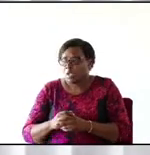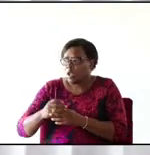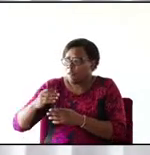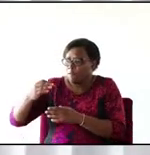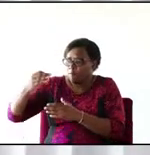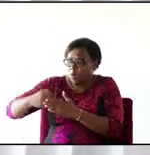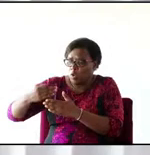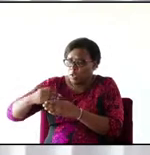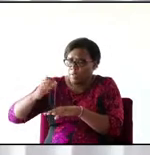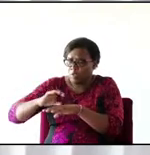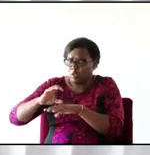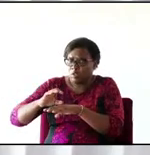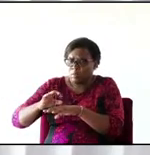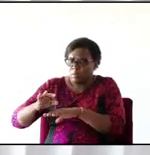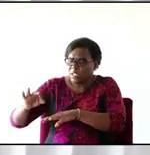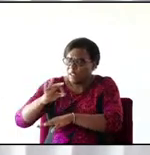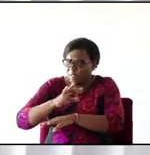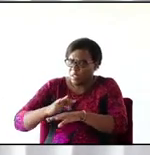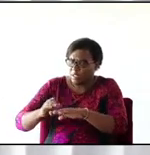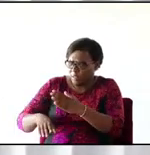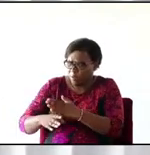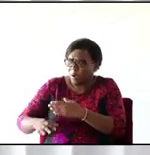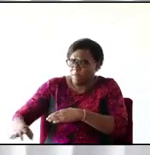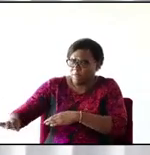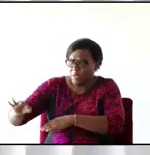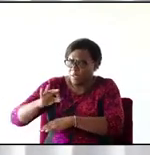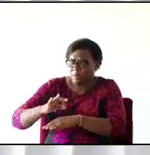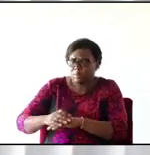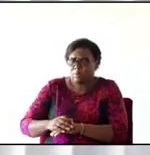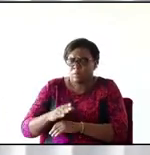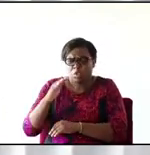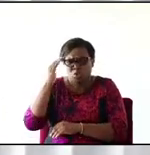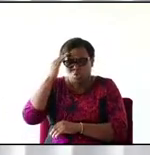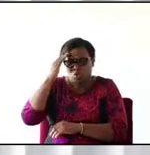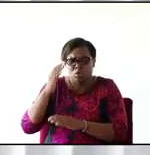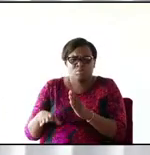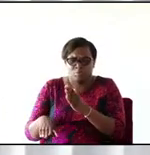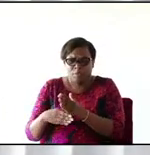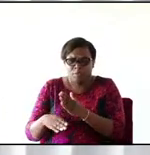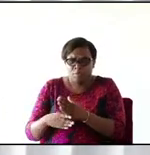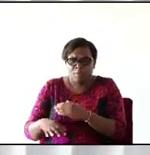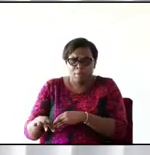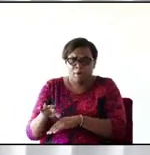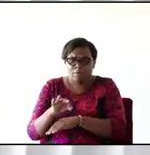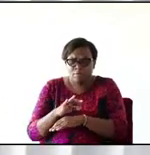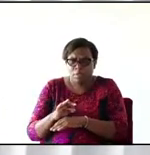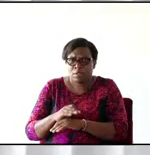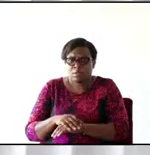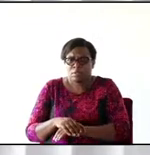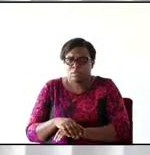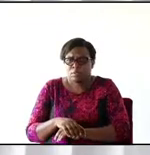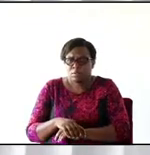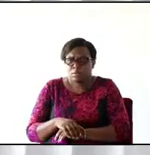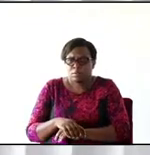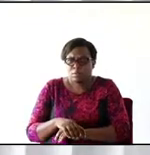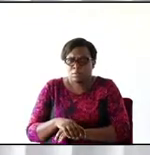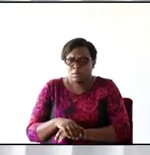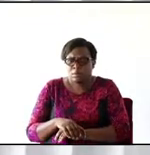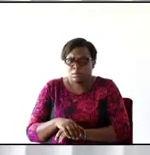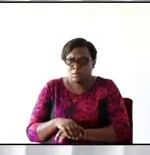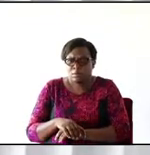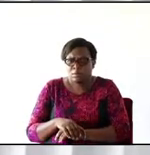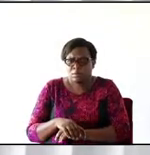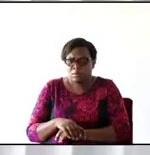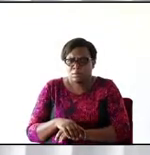field. You know what happens in Jamaica, where football fields are not